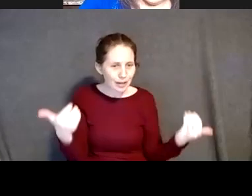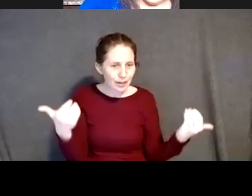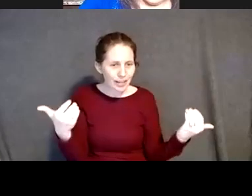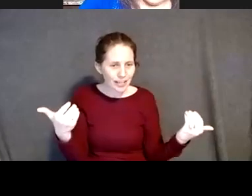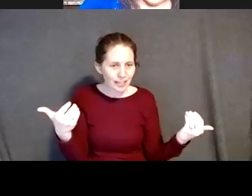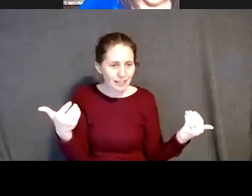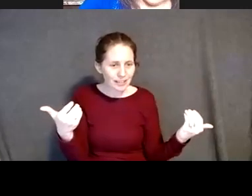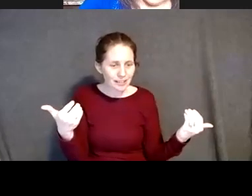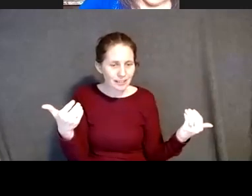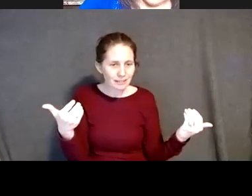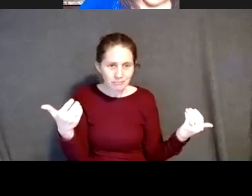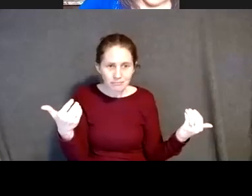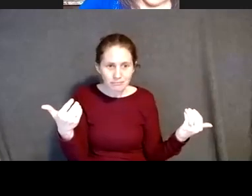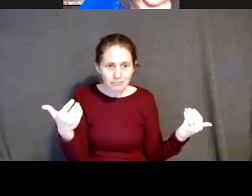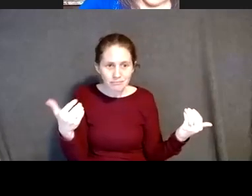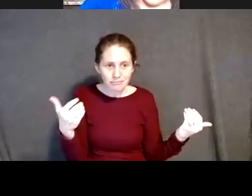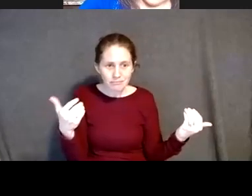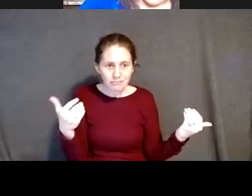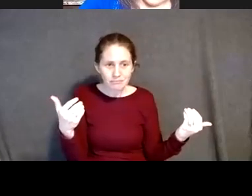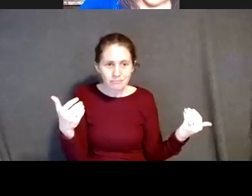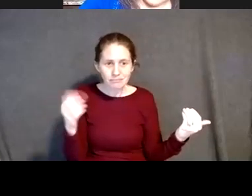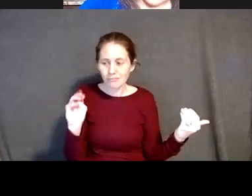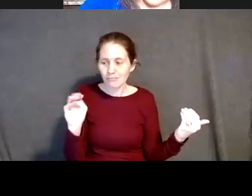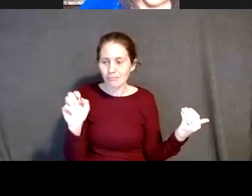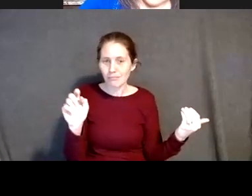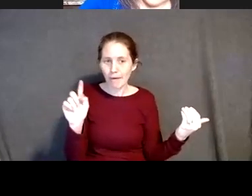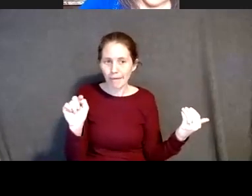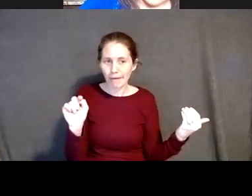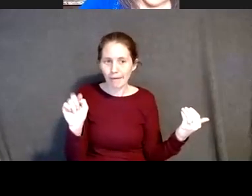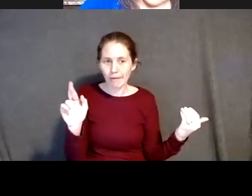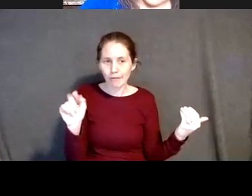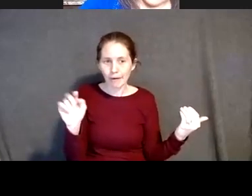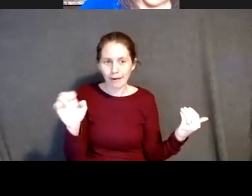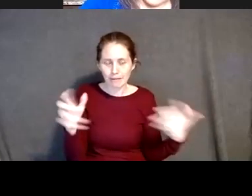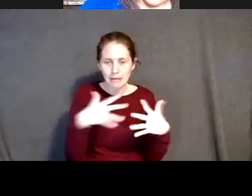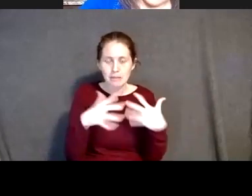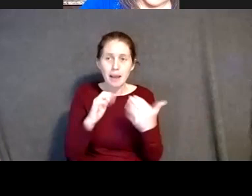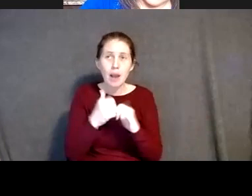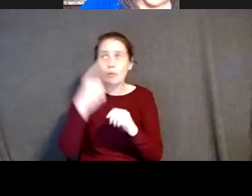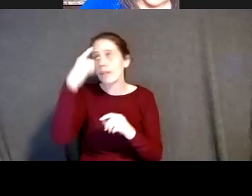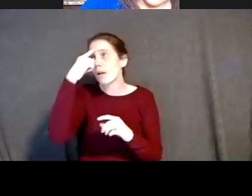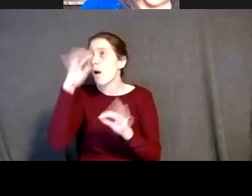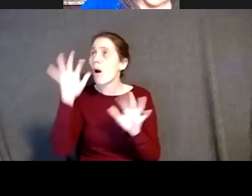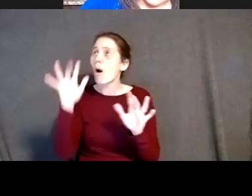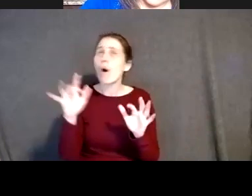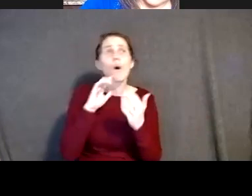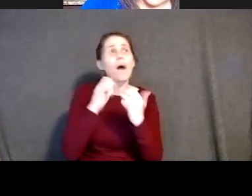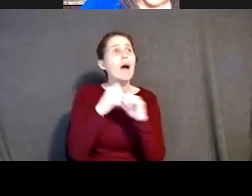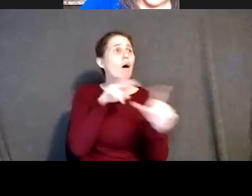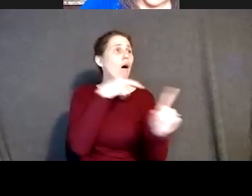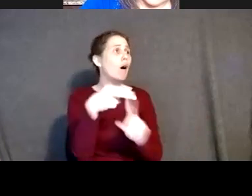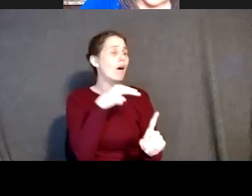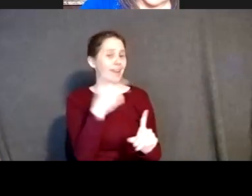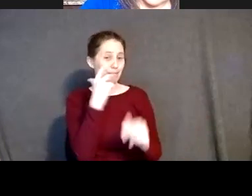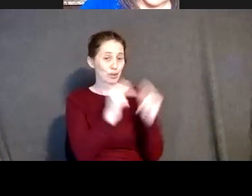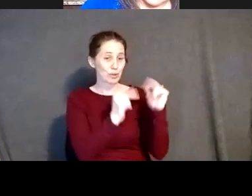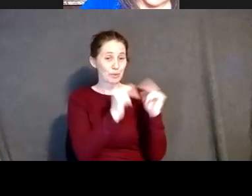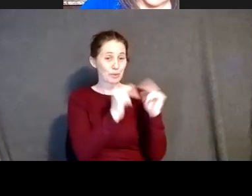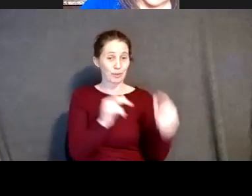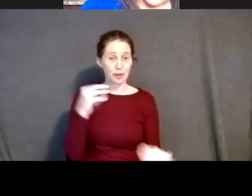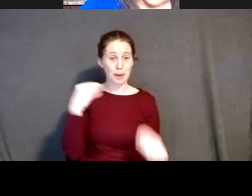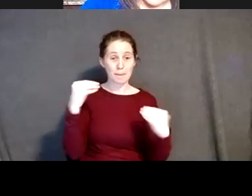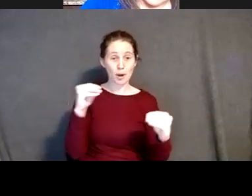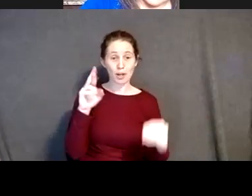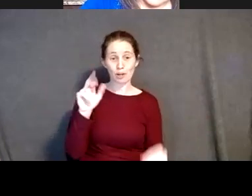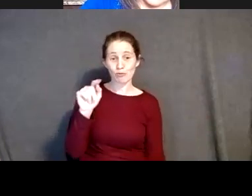is segregated housing in Pittsburgh. Every time we build it, no matter how we think about it, no matter how we view it, when you build market rate housing,